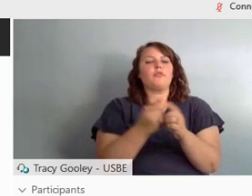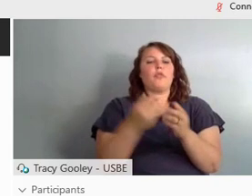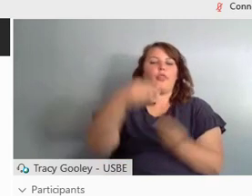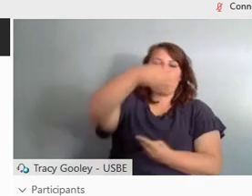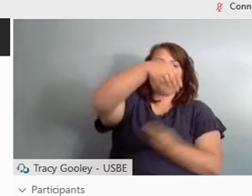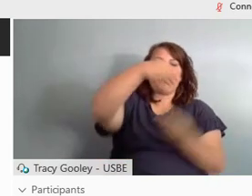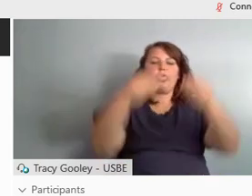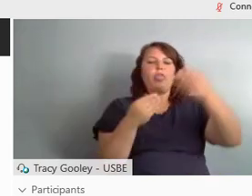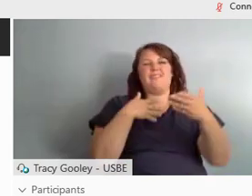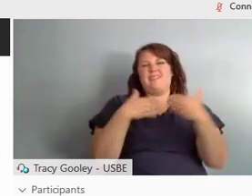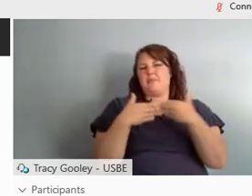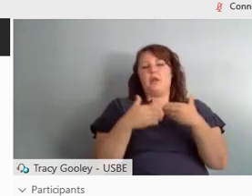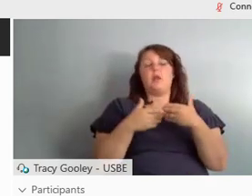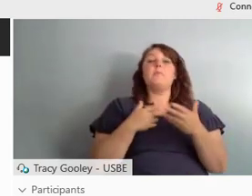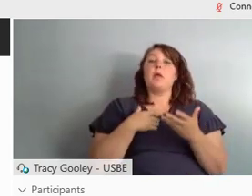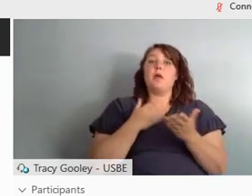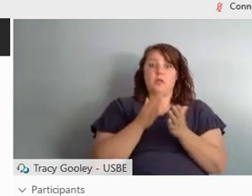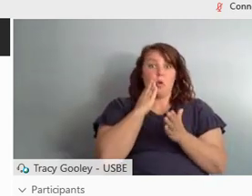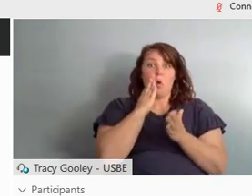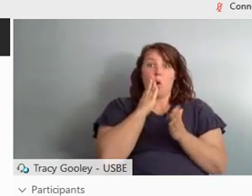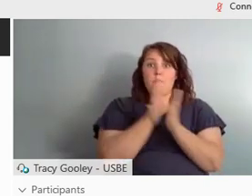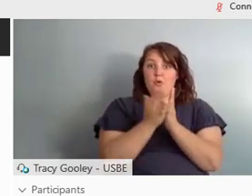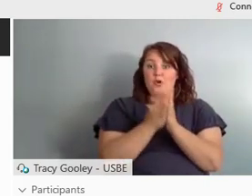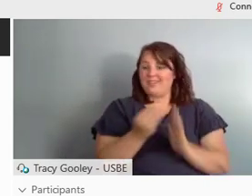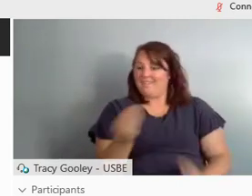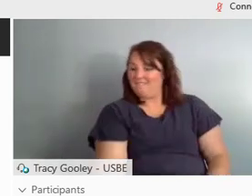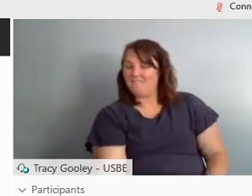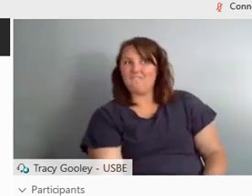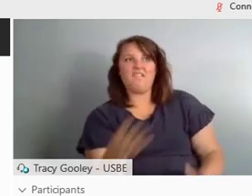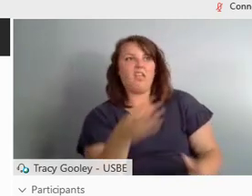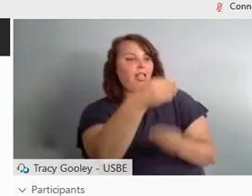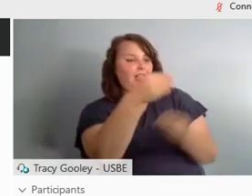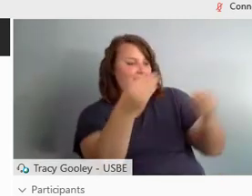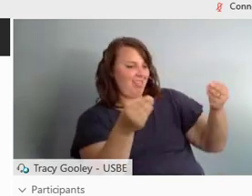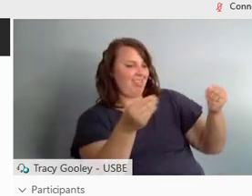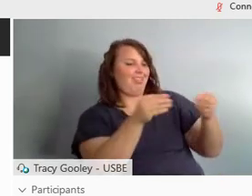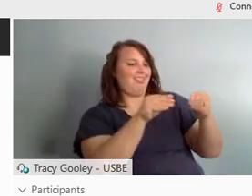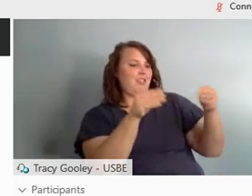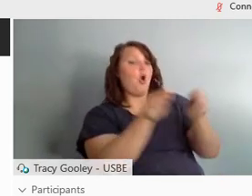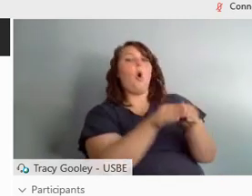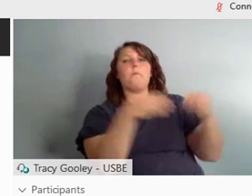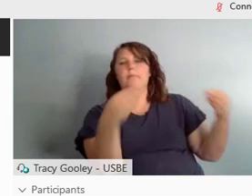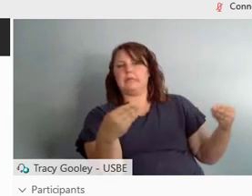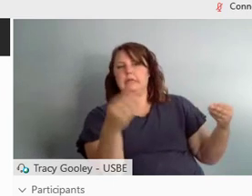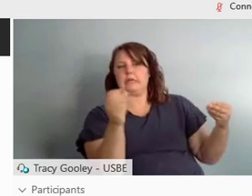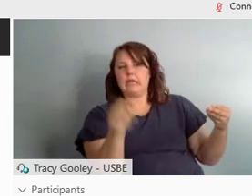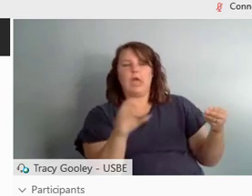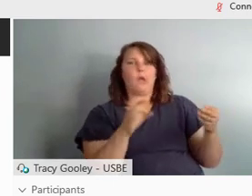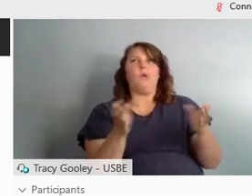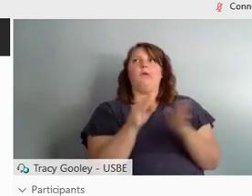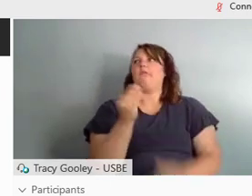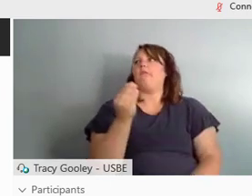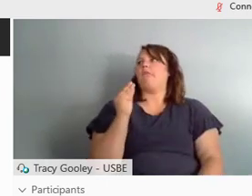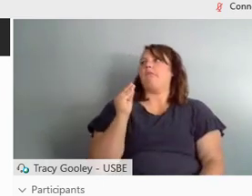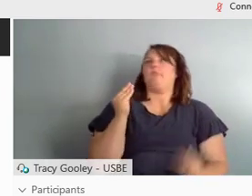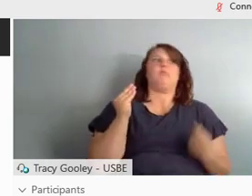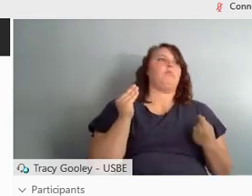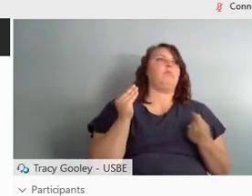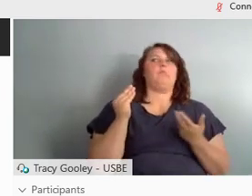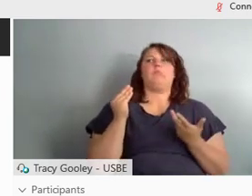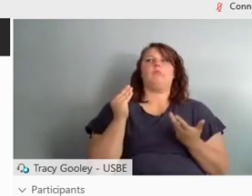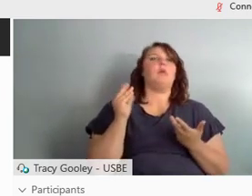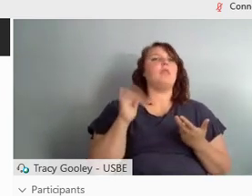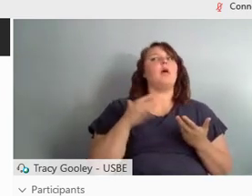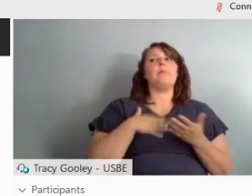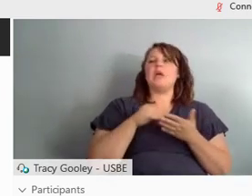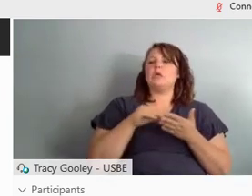book, or maybe during circle time or free time, right, typically your student is interacting. They can open the book or they don't open the book. So for this case,